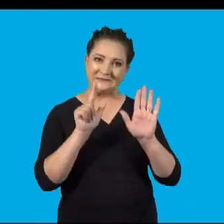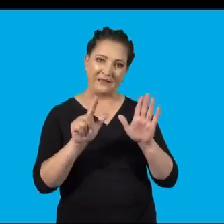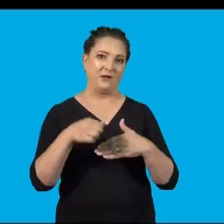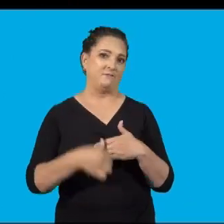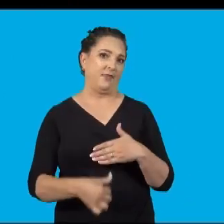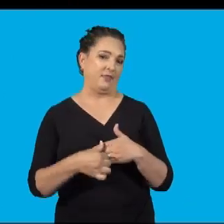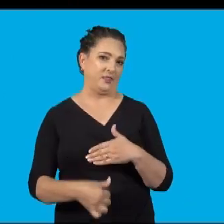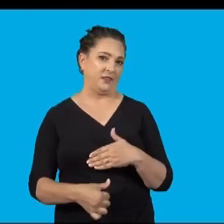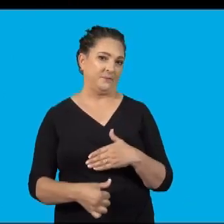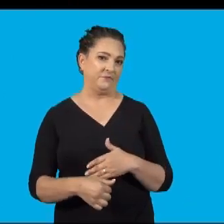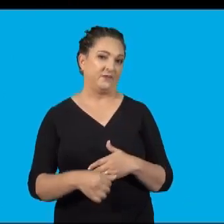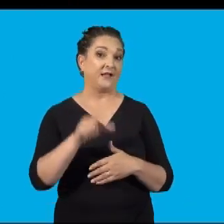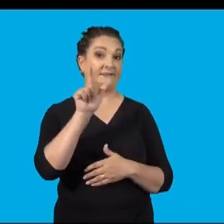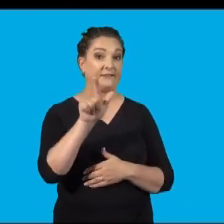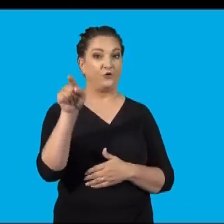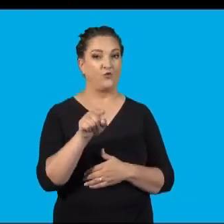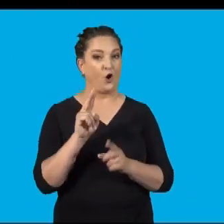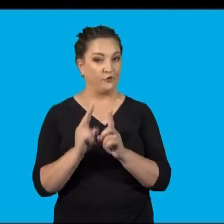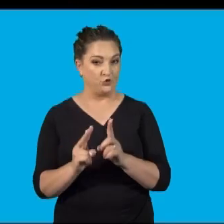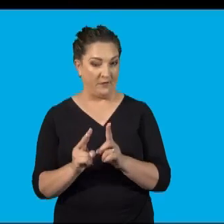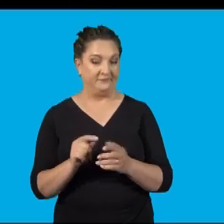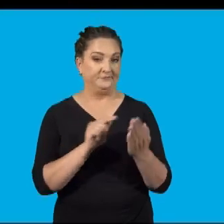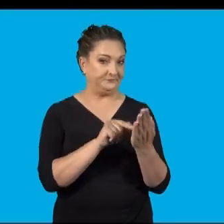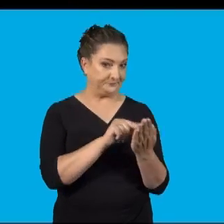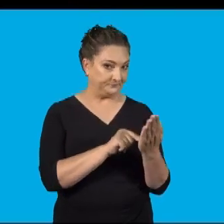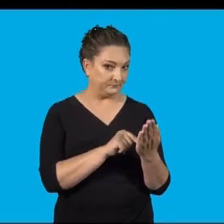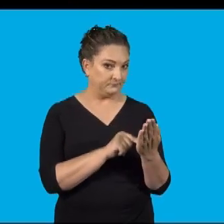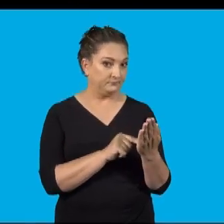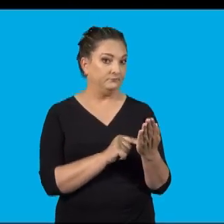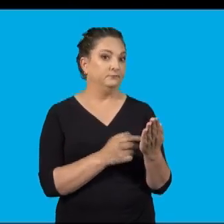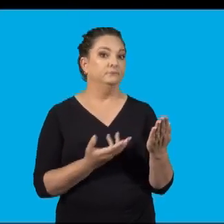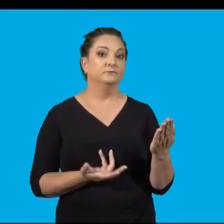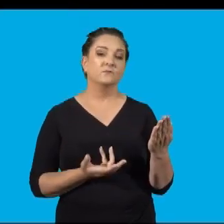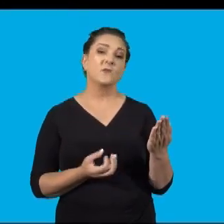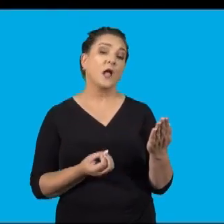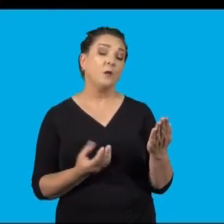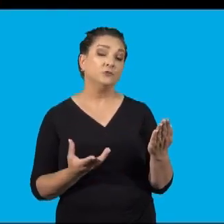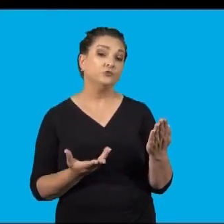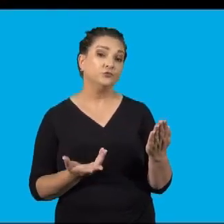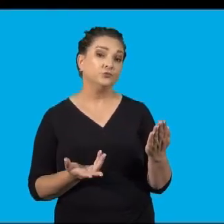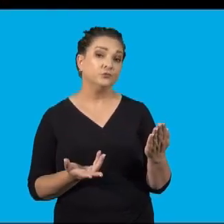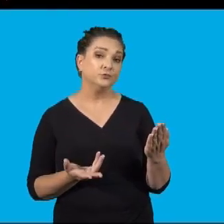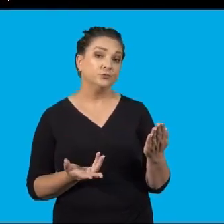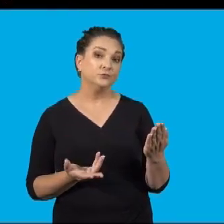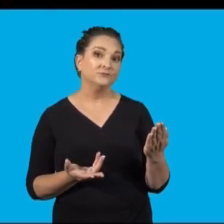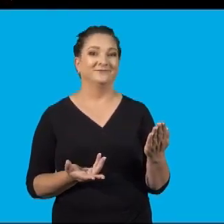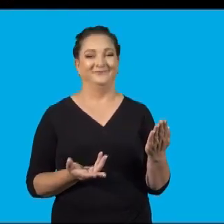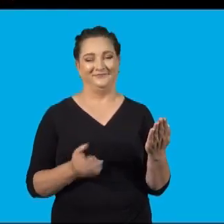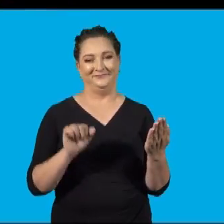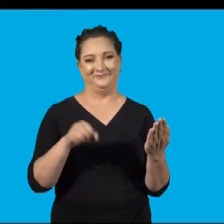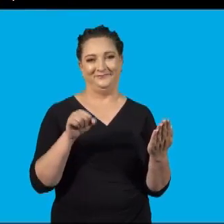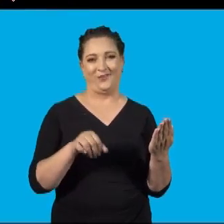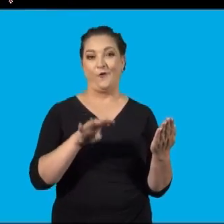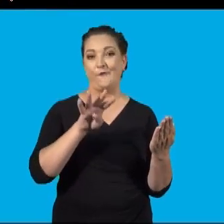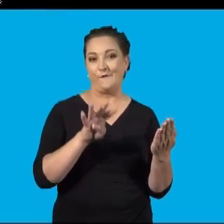7. 7 over 12. Punch that in your calculator. How much do you get?